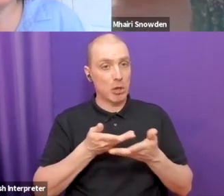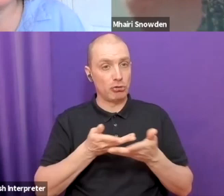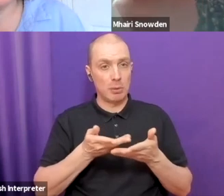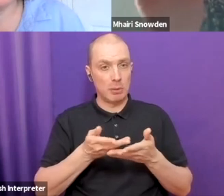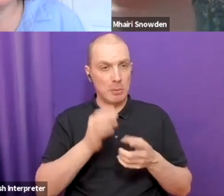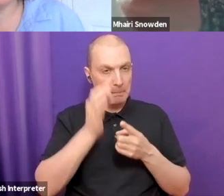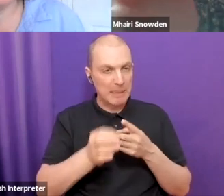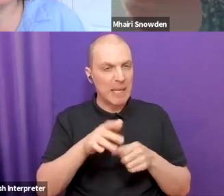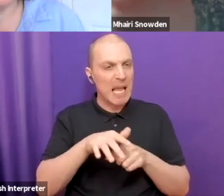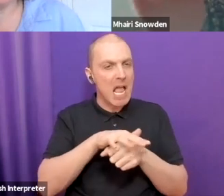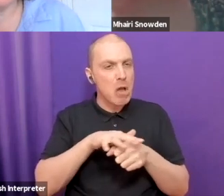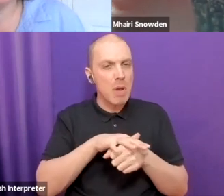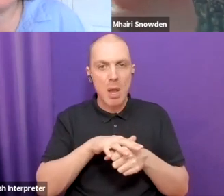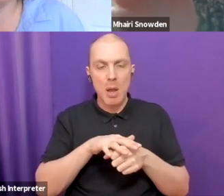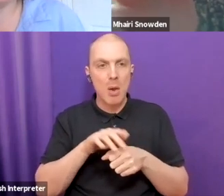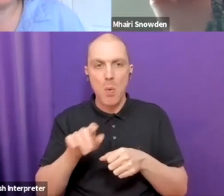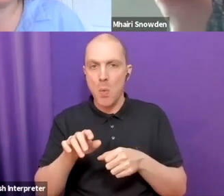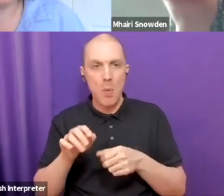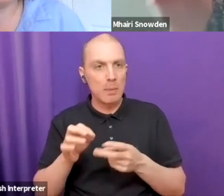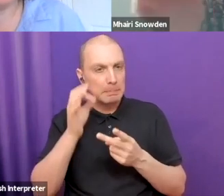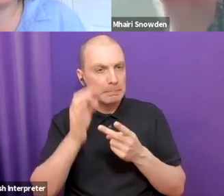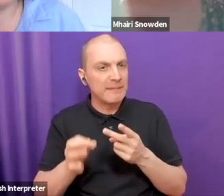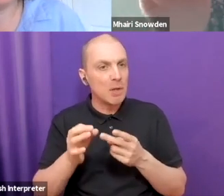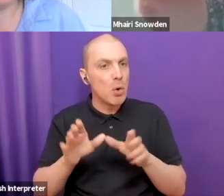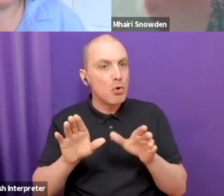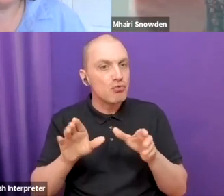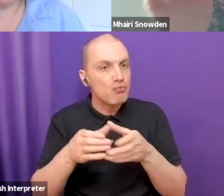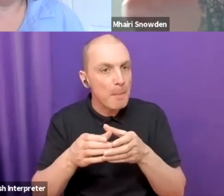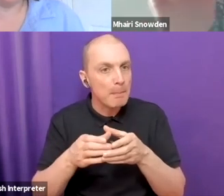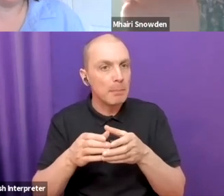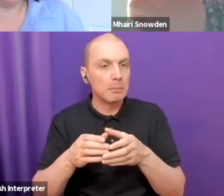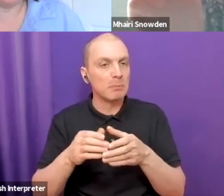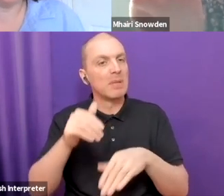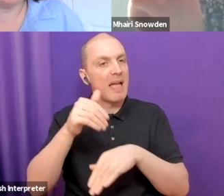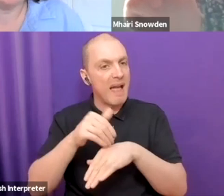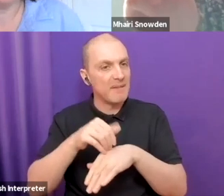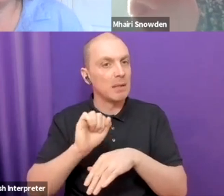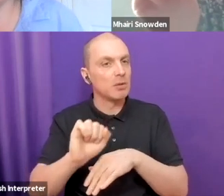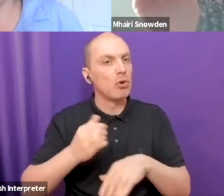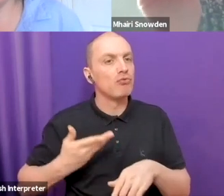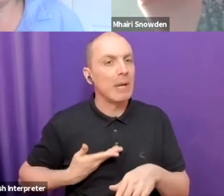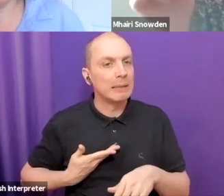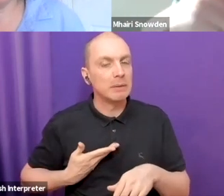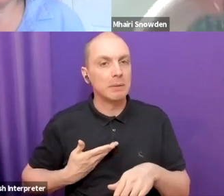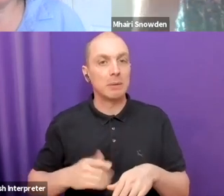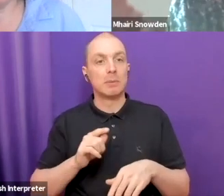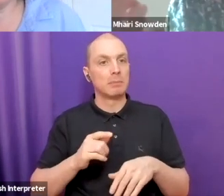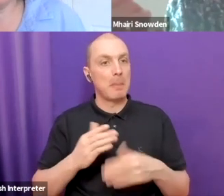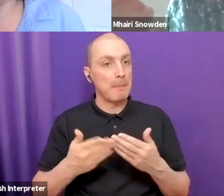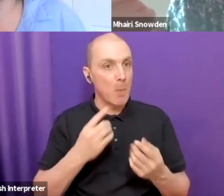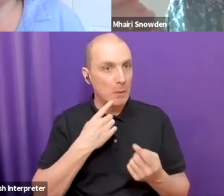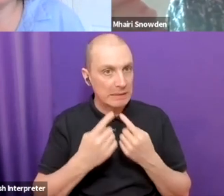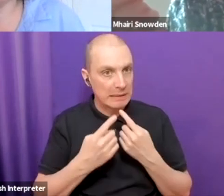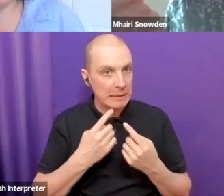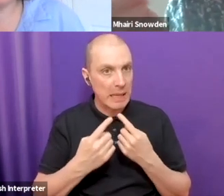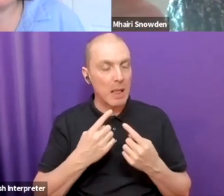or particular groups of rights holders, just so we can get into some of the detail. We will send out in advance